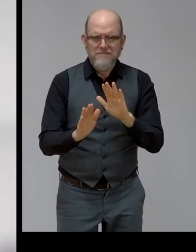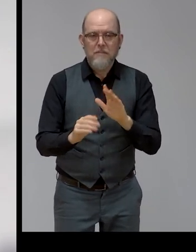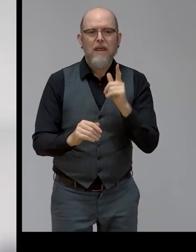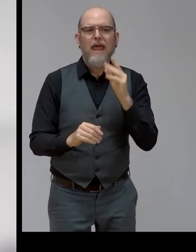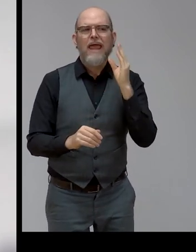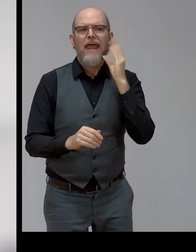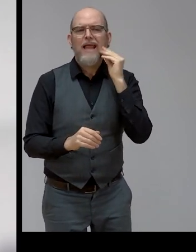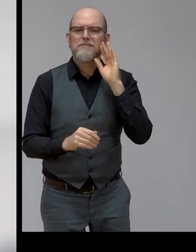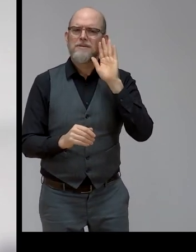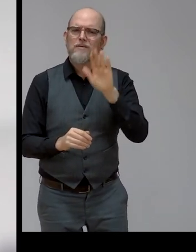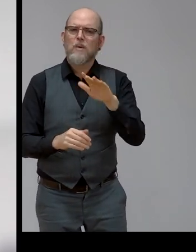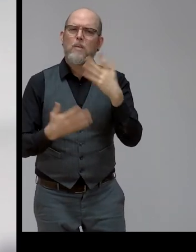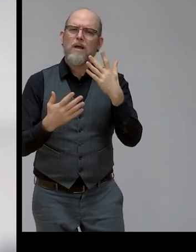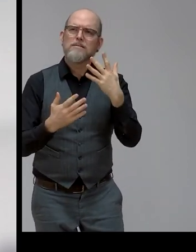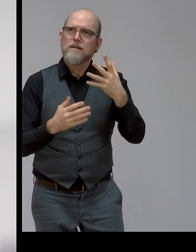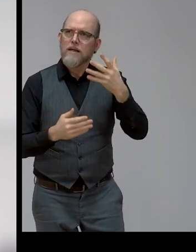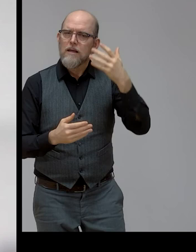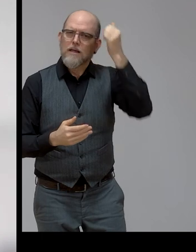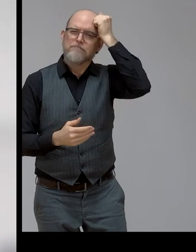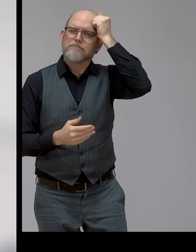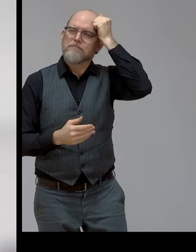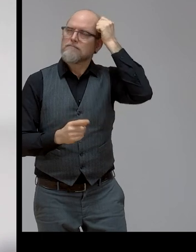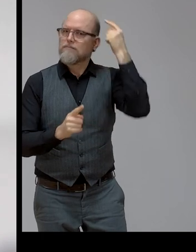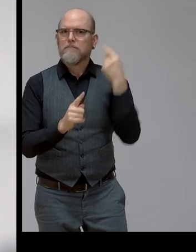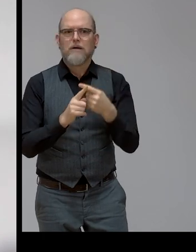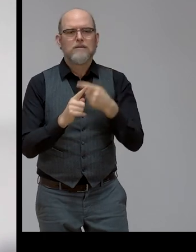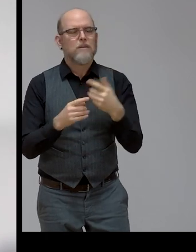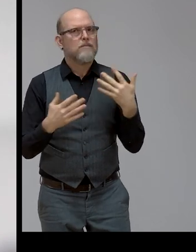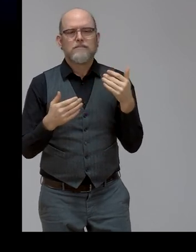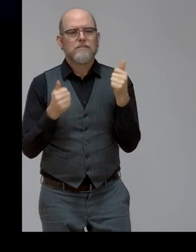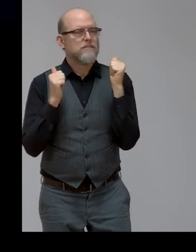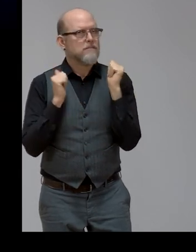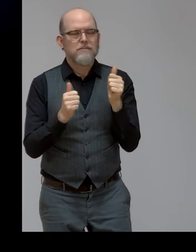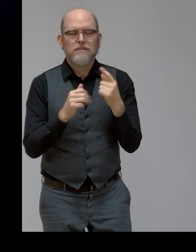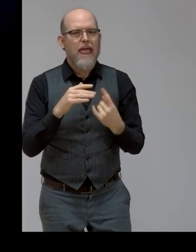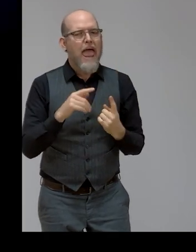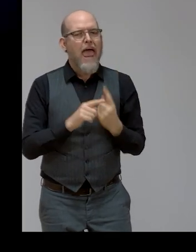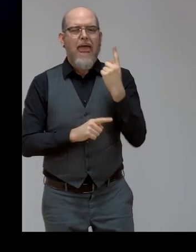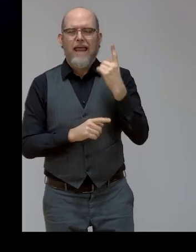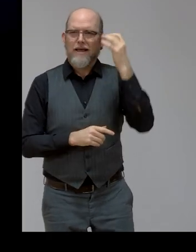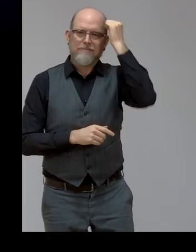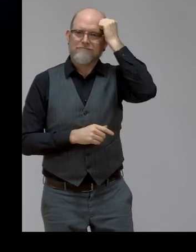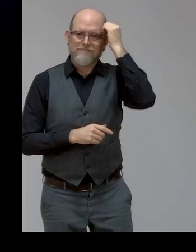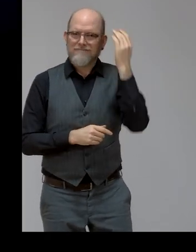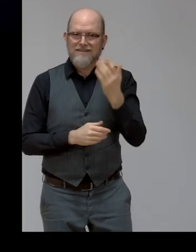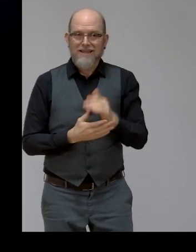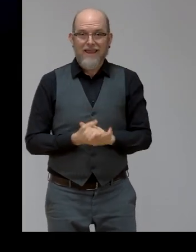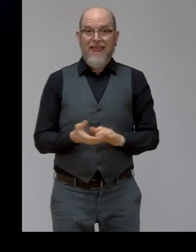within, you know, the ESC and the Disability Thematic Network? Thank you. I love this question. Oh, so